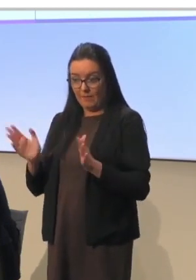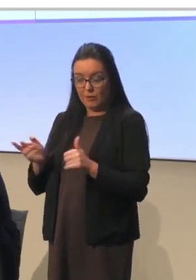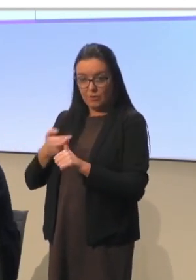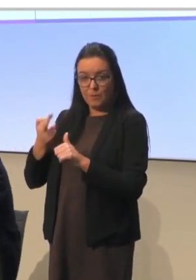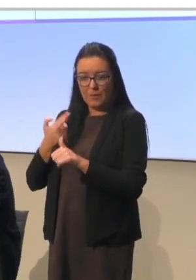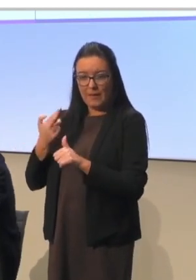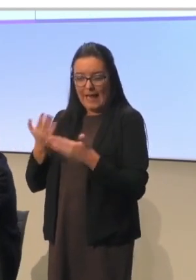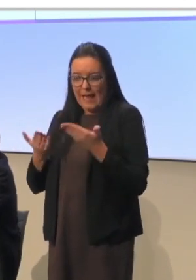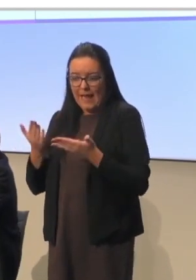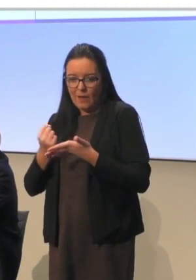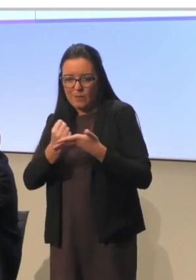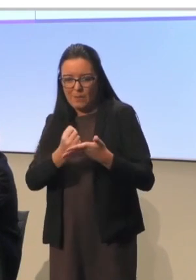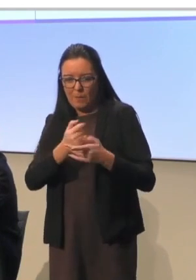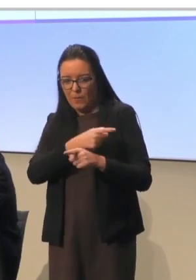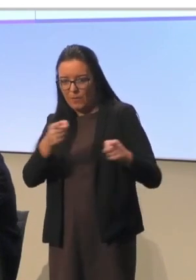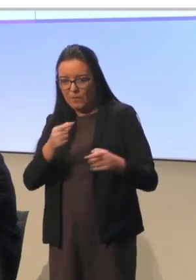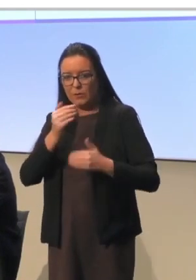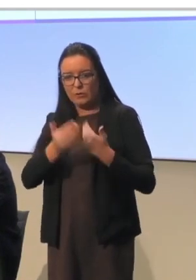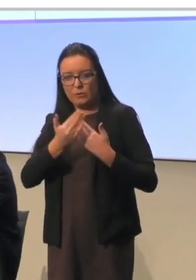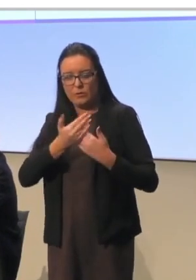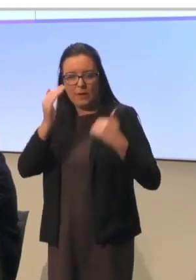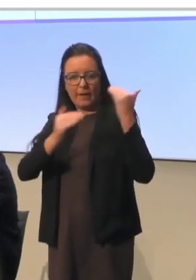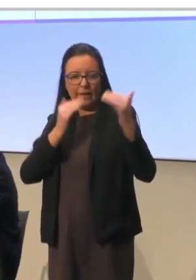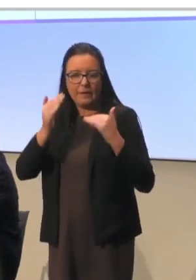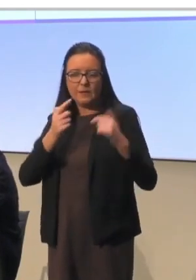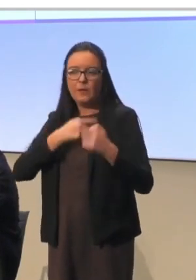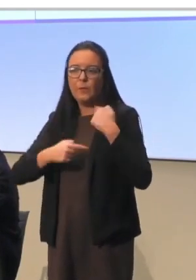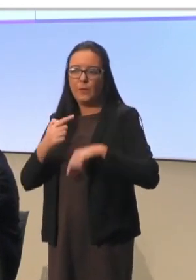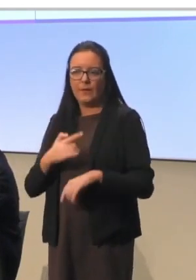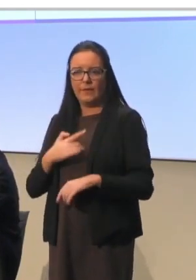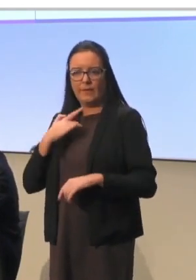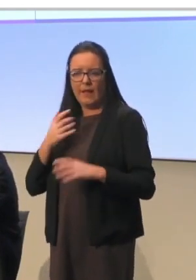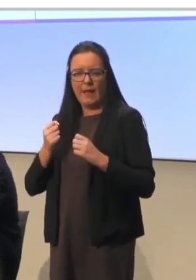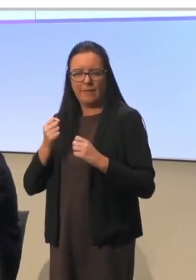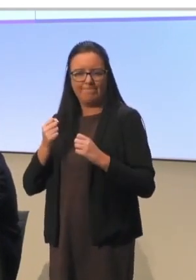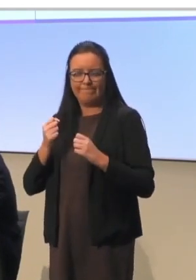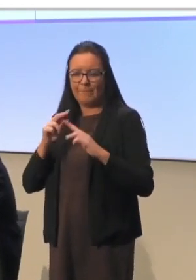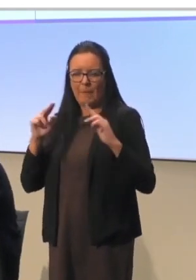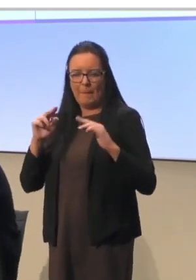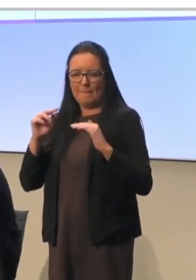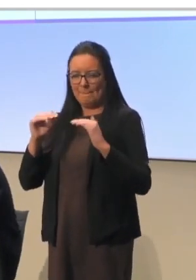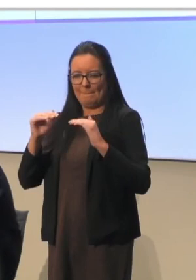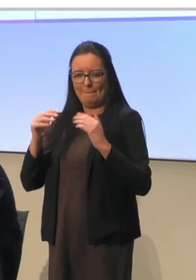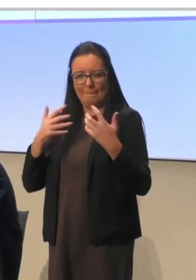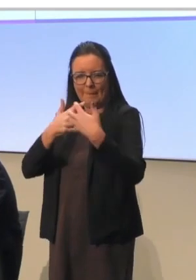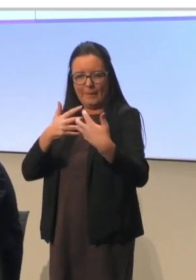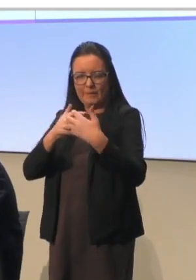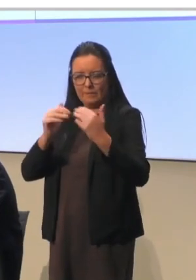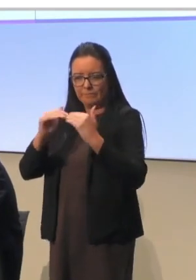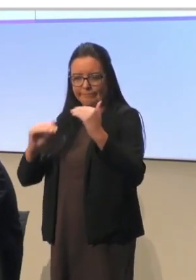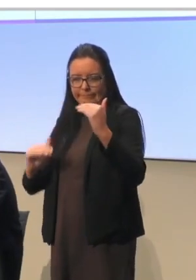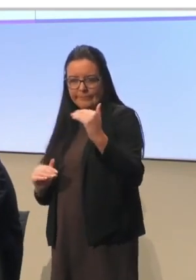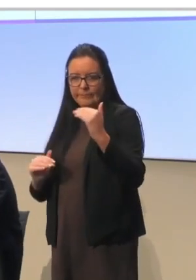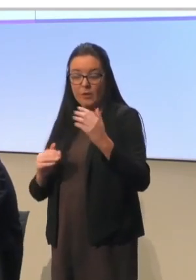that level of support that these young adults need. So there was felt that there's a disjunction there. Lots of concerns over the adequacy of